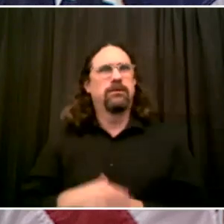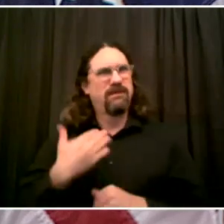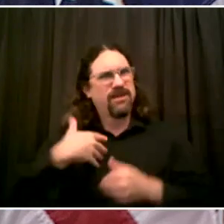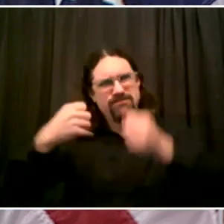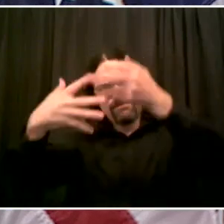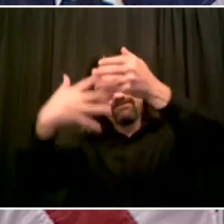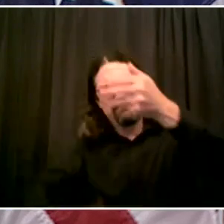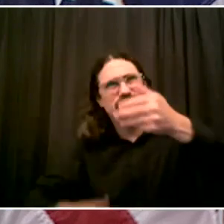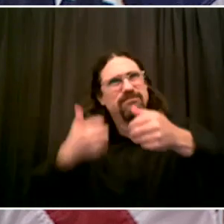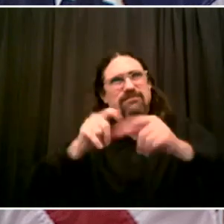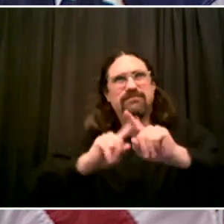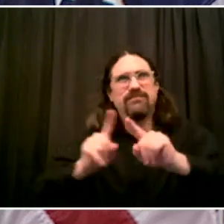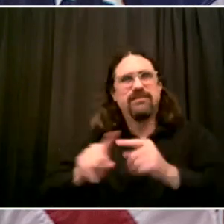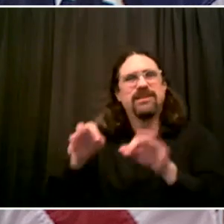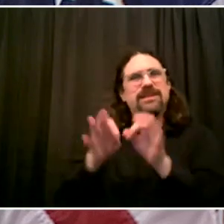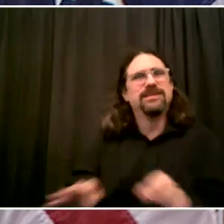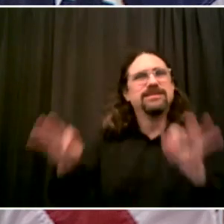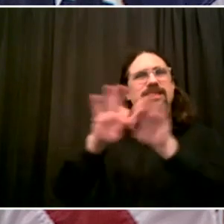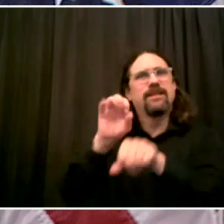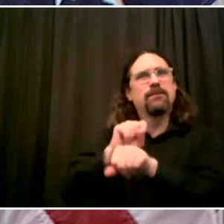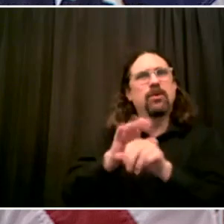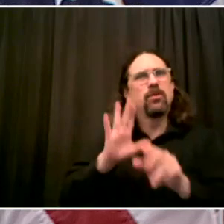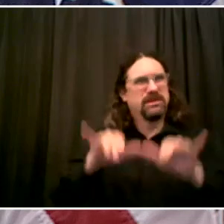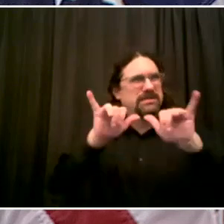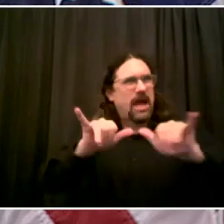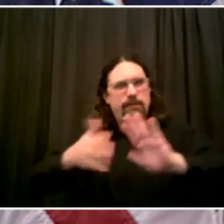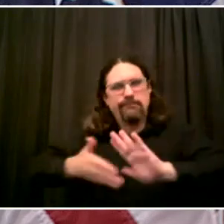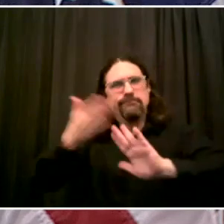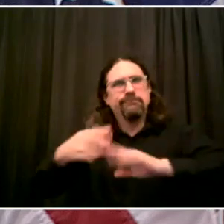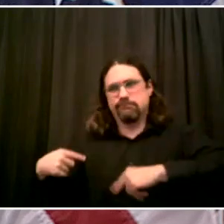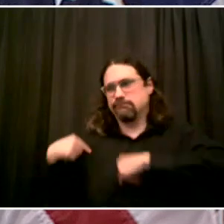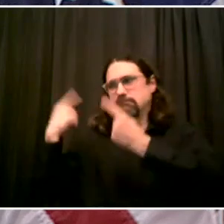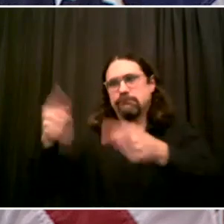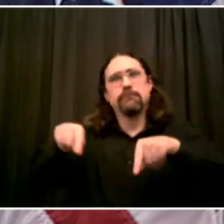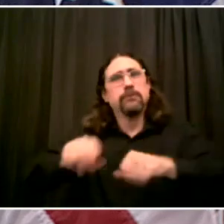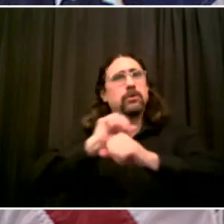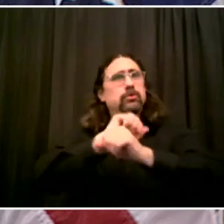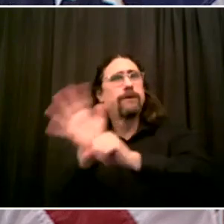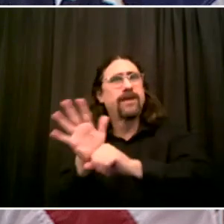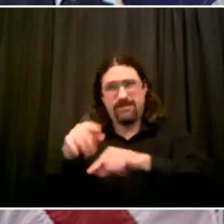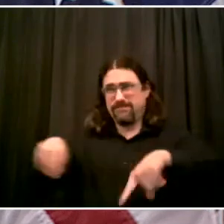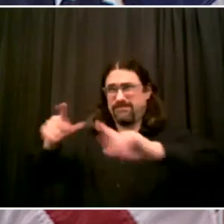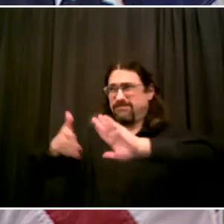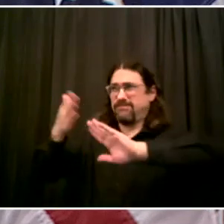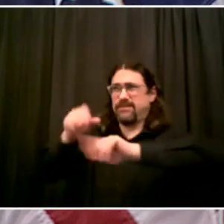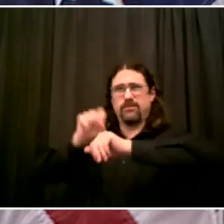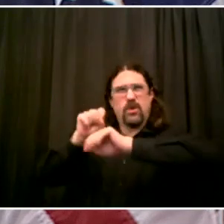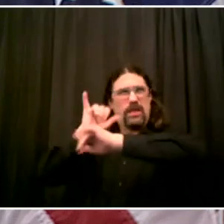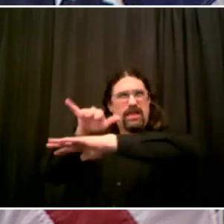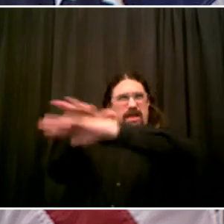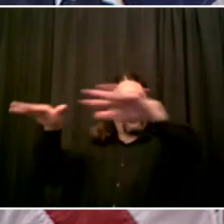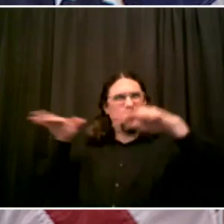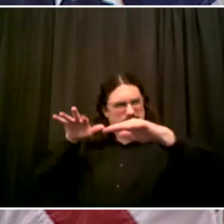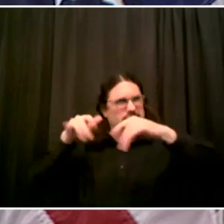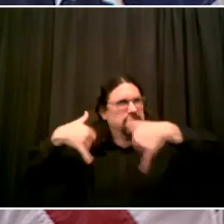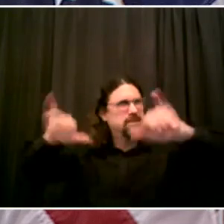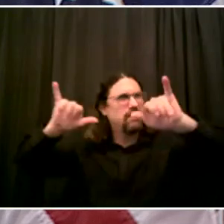we are making that abundantly clear to everyone, to the essential workers themselves, and to the NYPD.